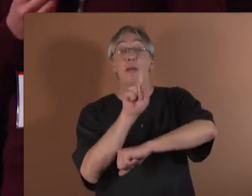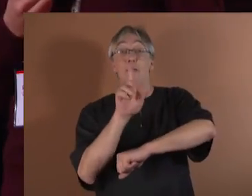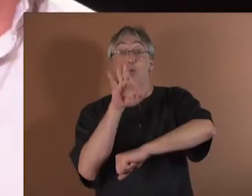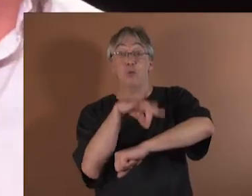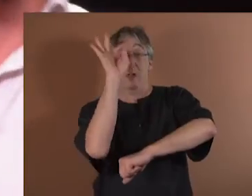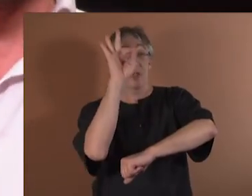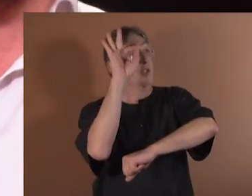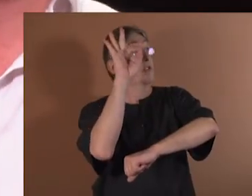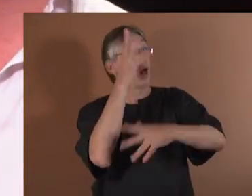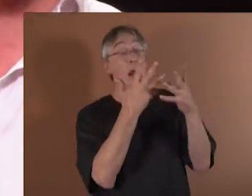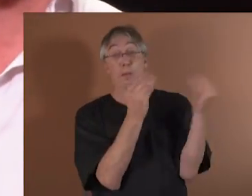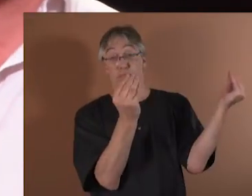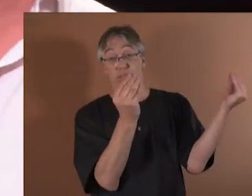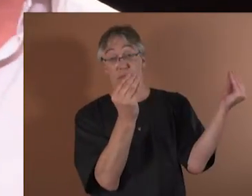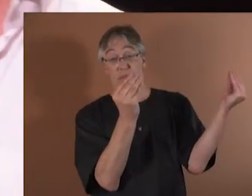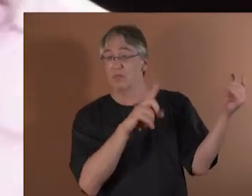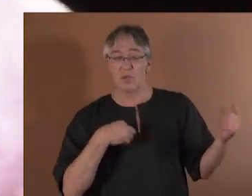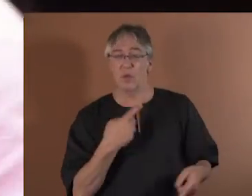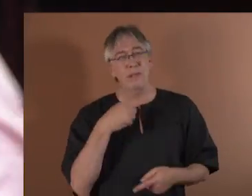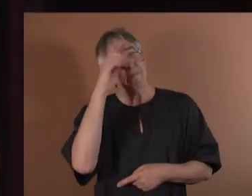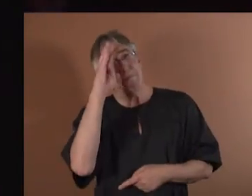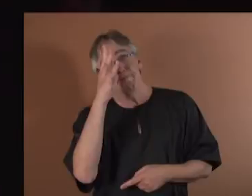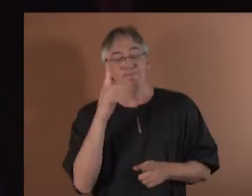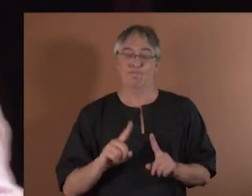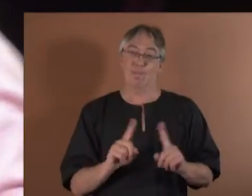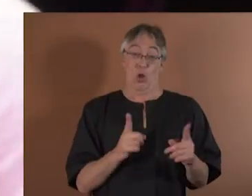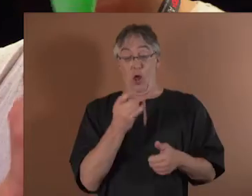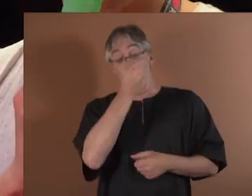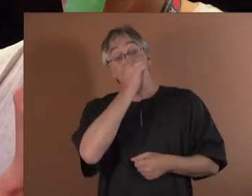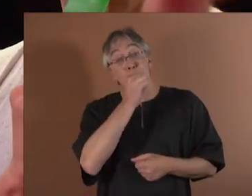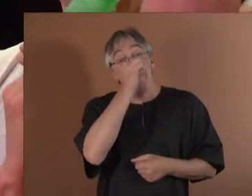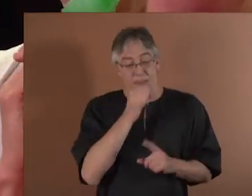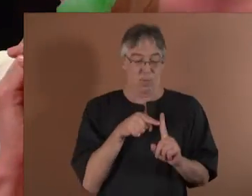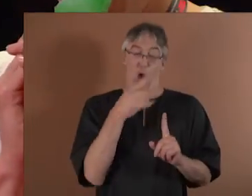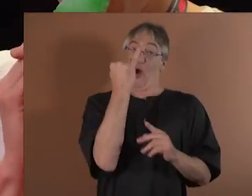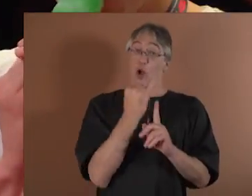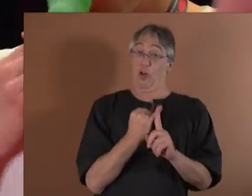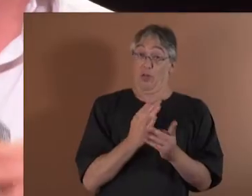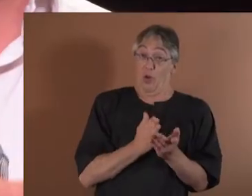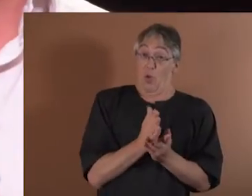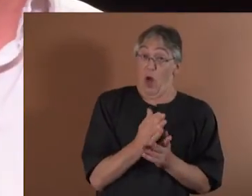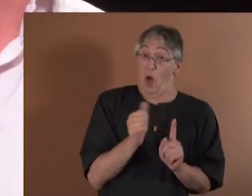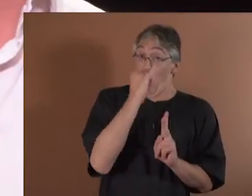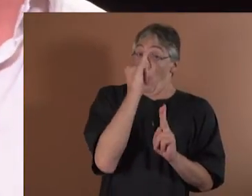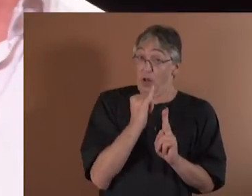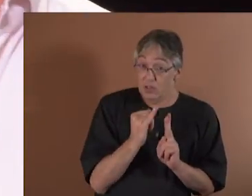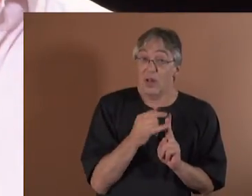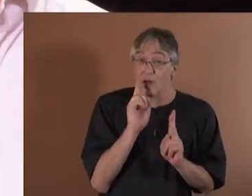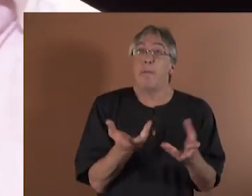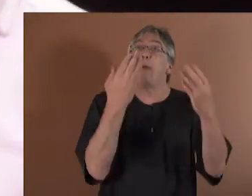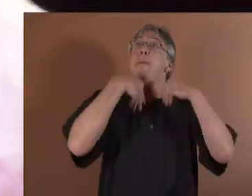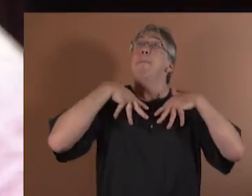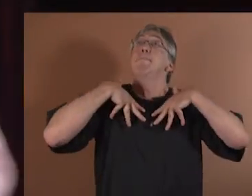give you experiences with art, through art. So that you might feel enlightened. Or that you might pass time in different aspects.